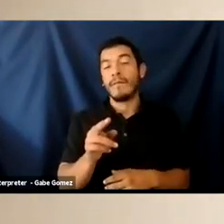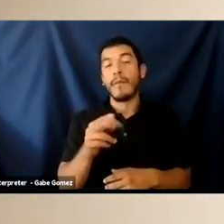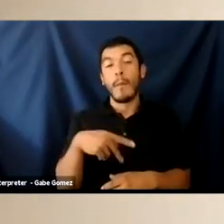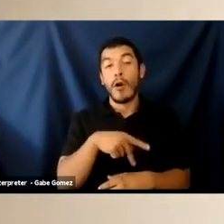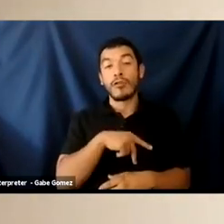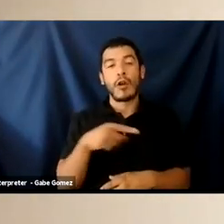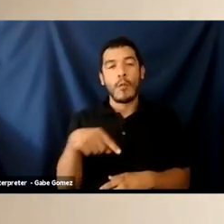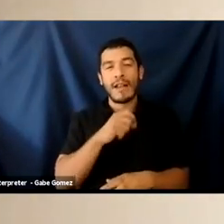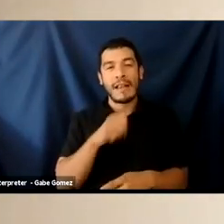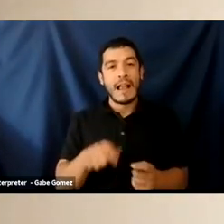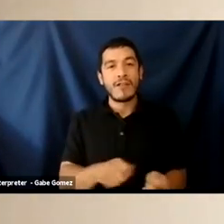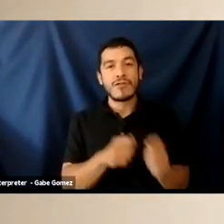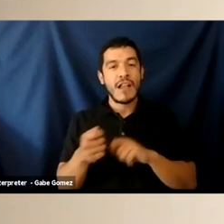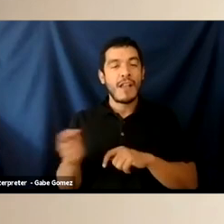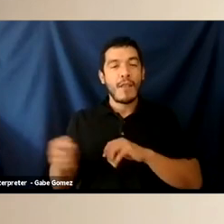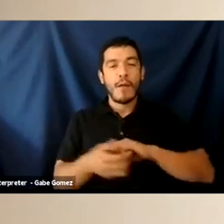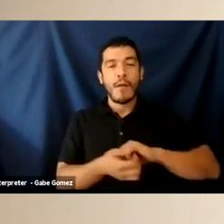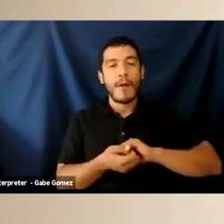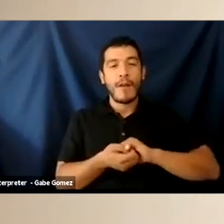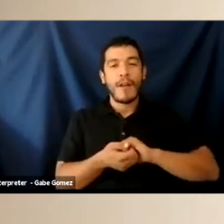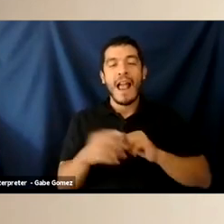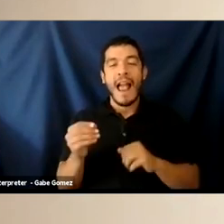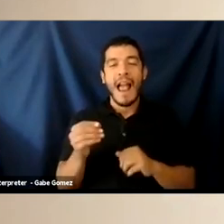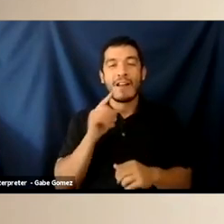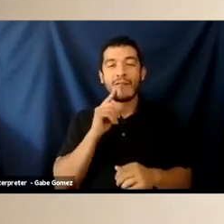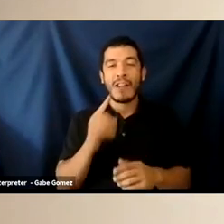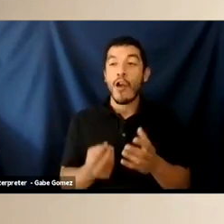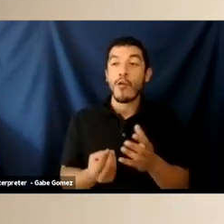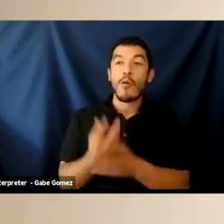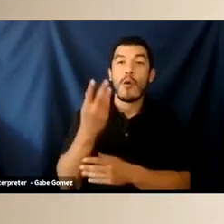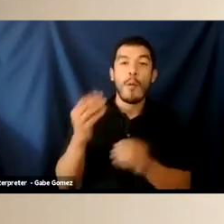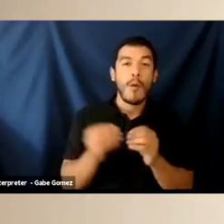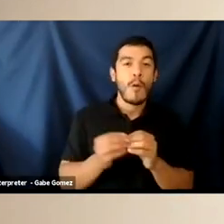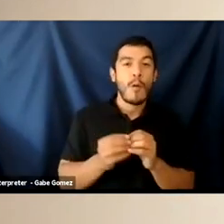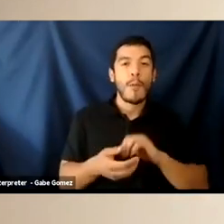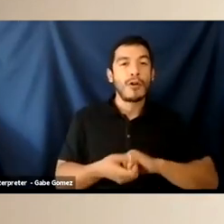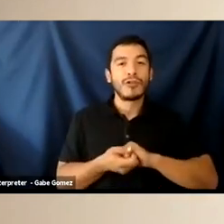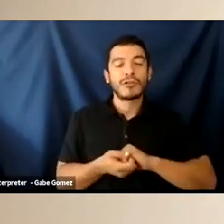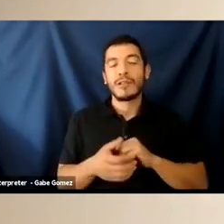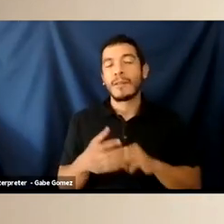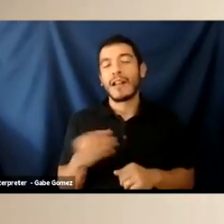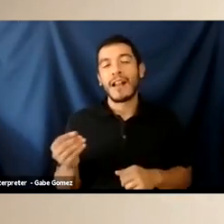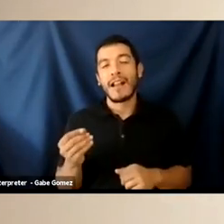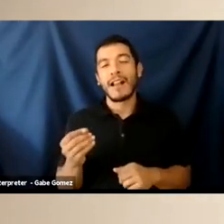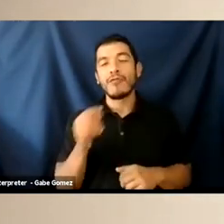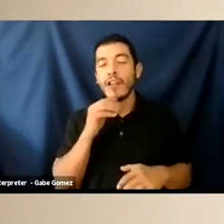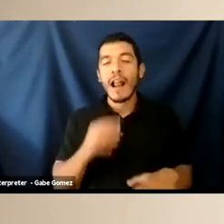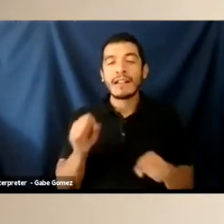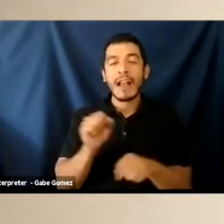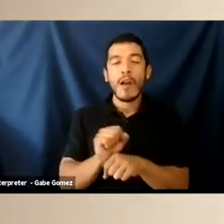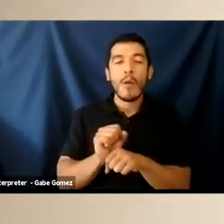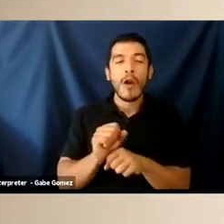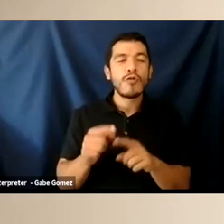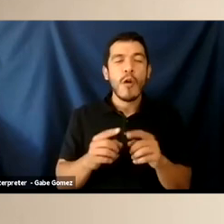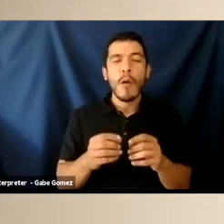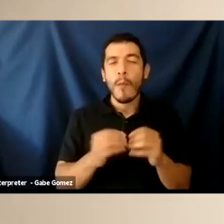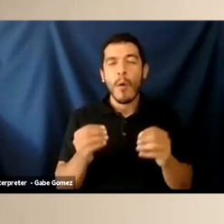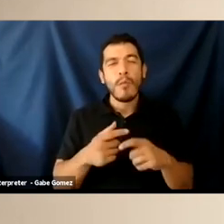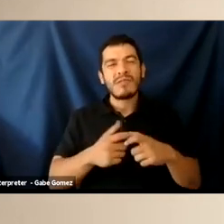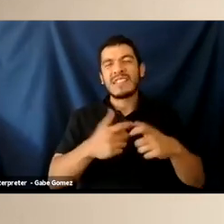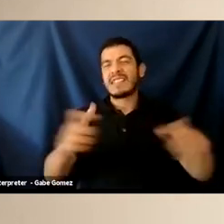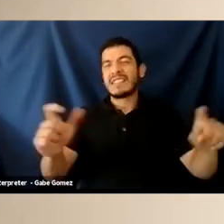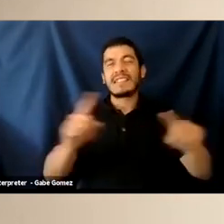get to change those partnerships and dial up those partnerships and take the work out to a much broader range of